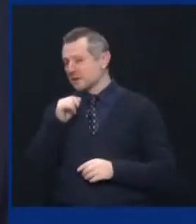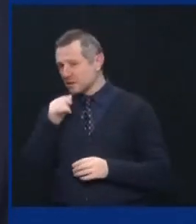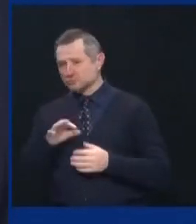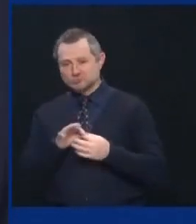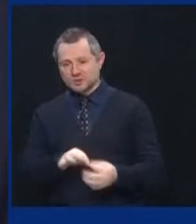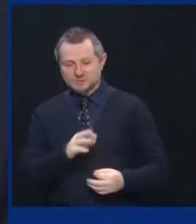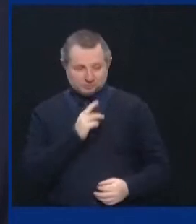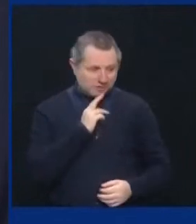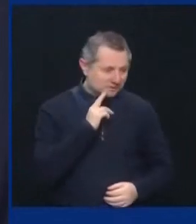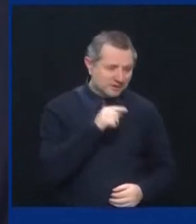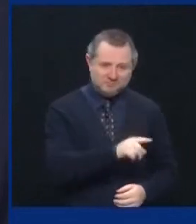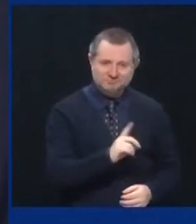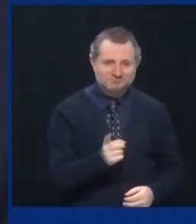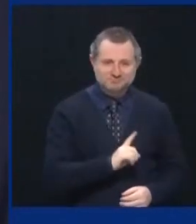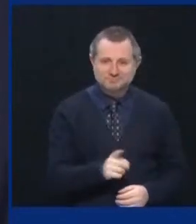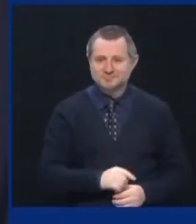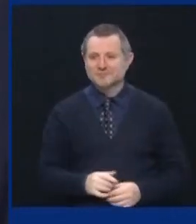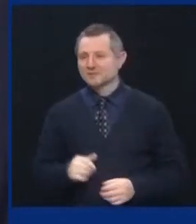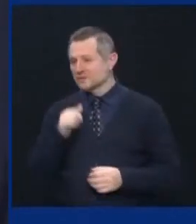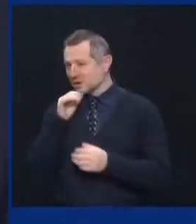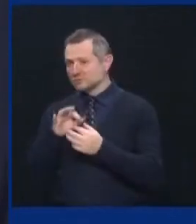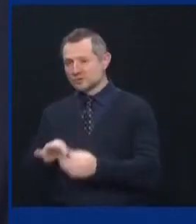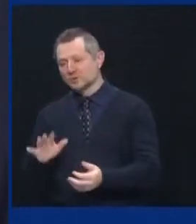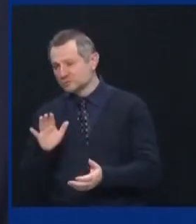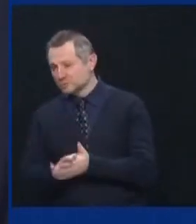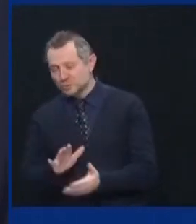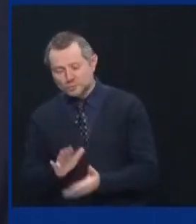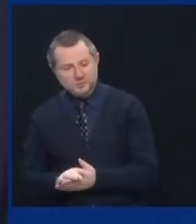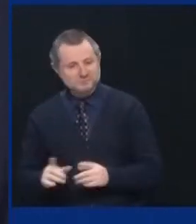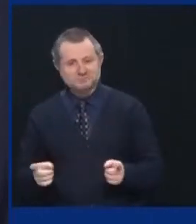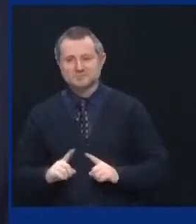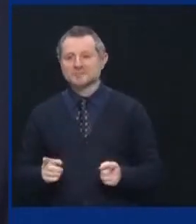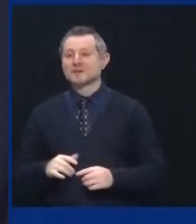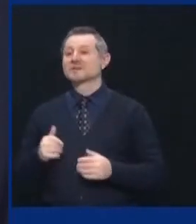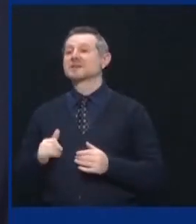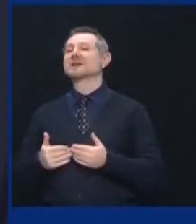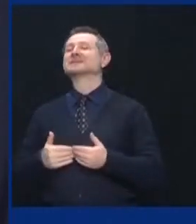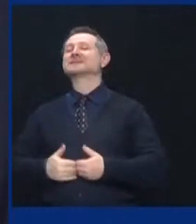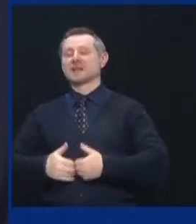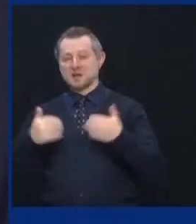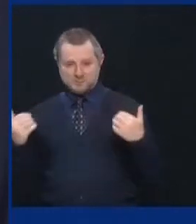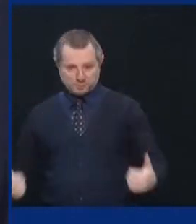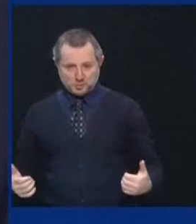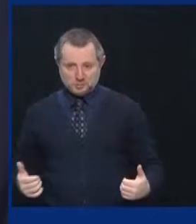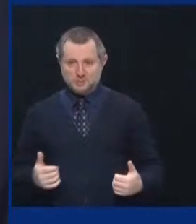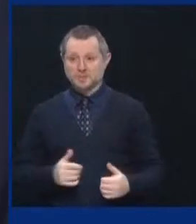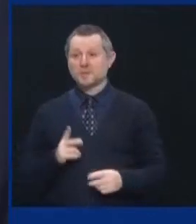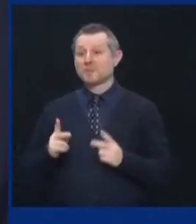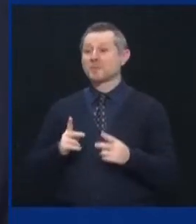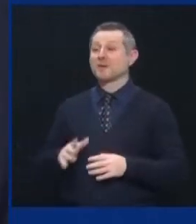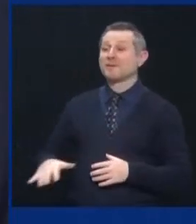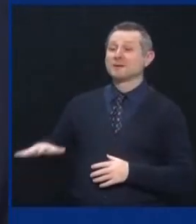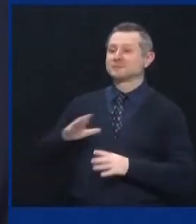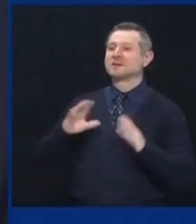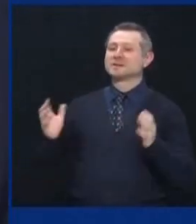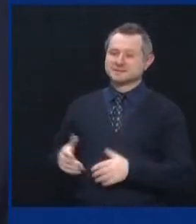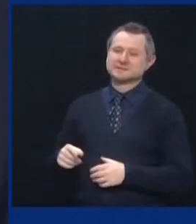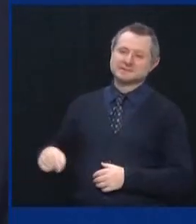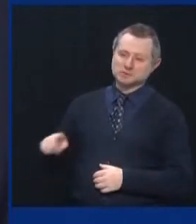restaurants and schools, etc. That's just social behavior. and that's